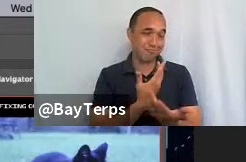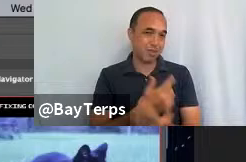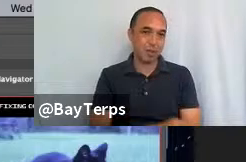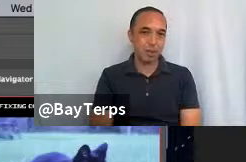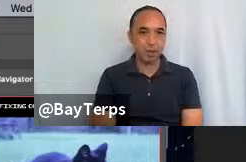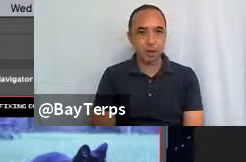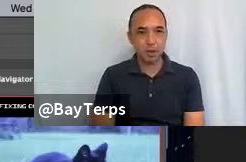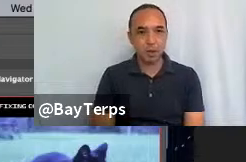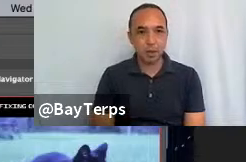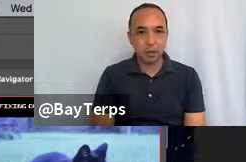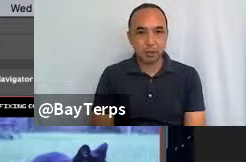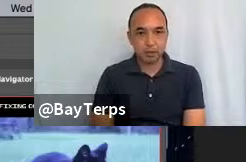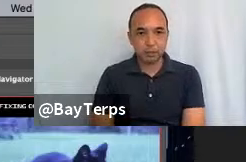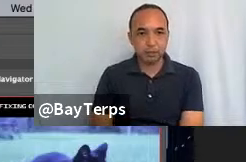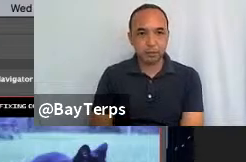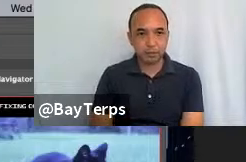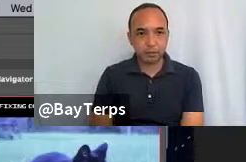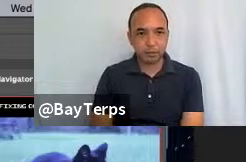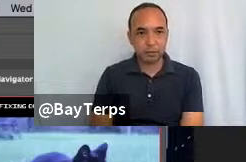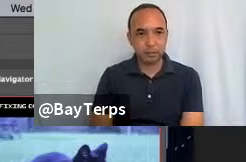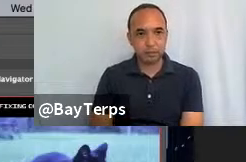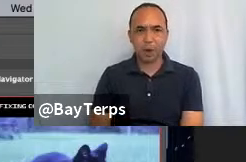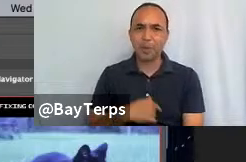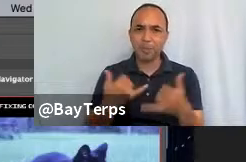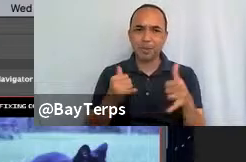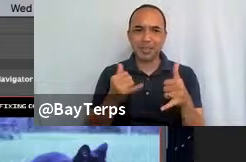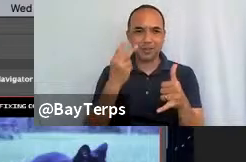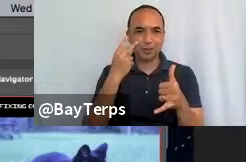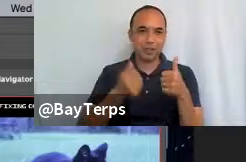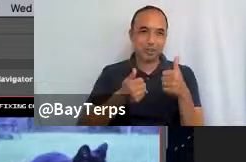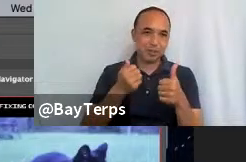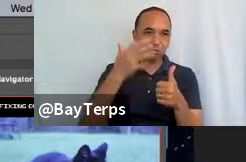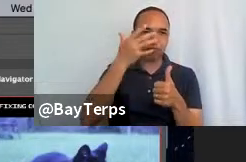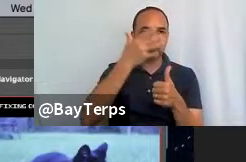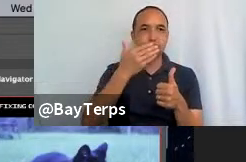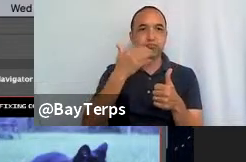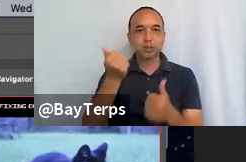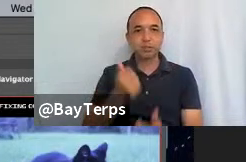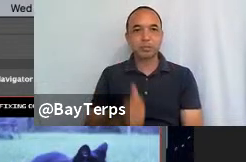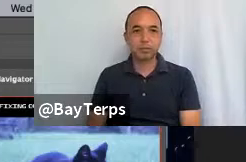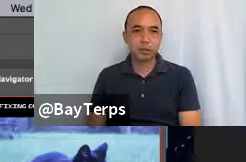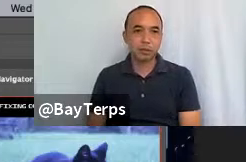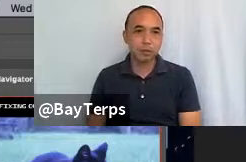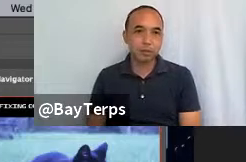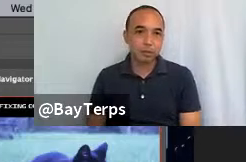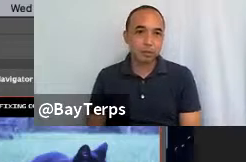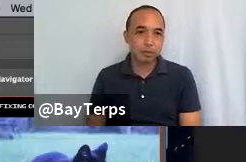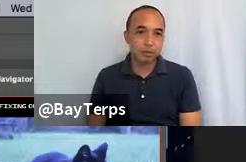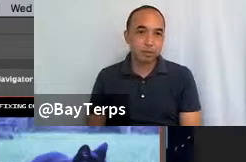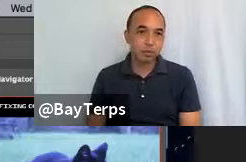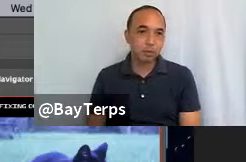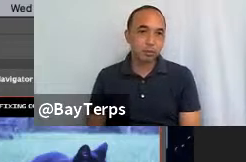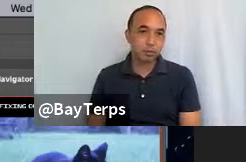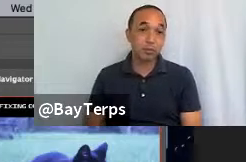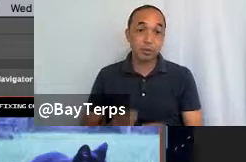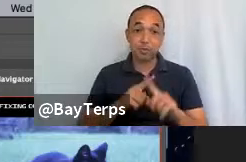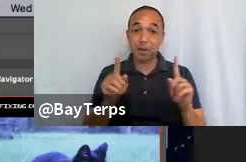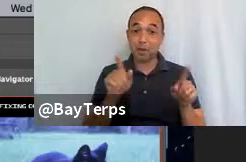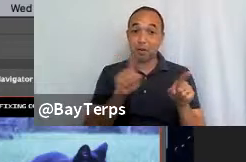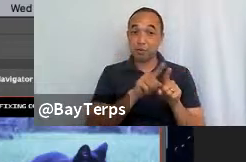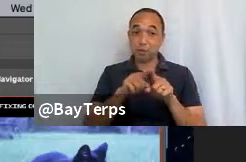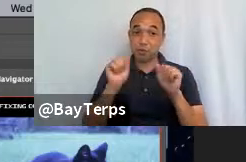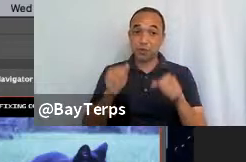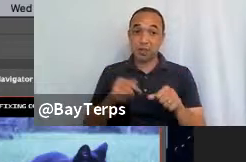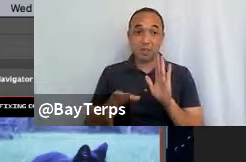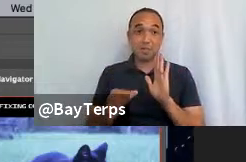So I'm just playing around to see what looks best. I think this one looks best, but you can also choose just colors. If